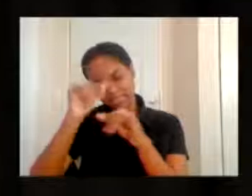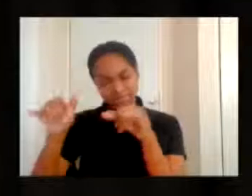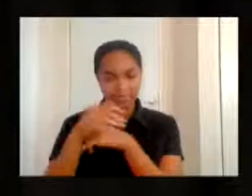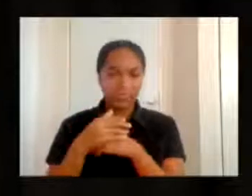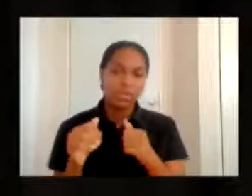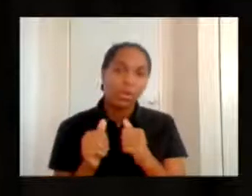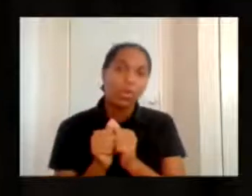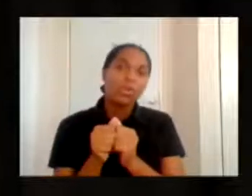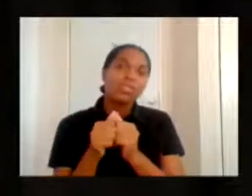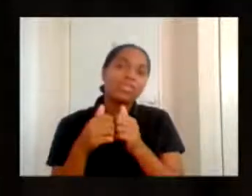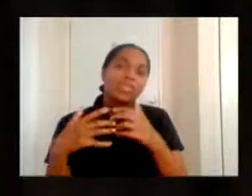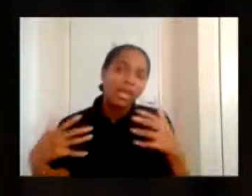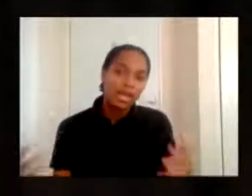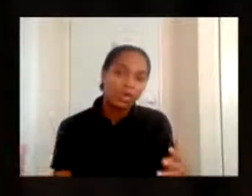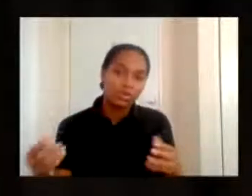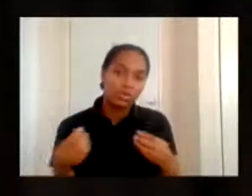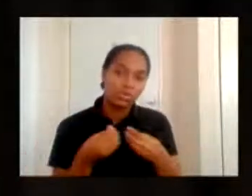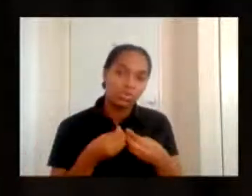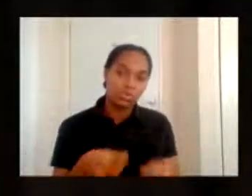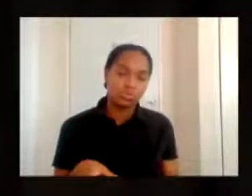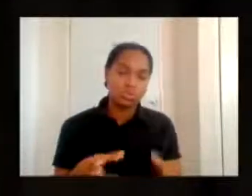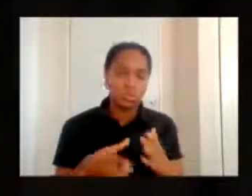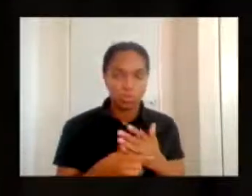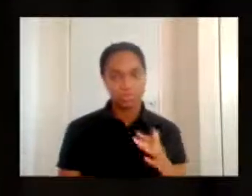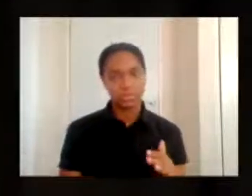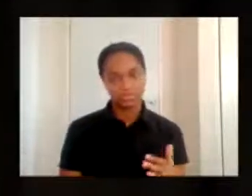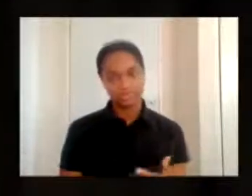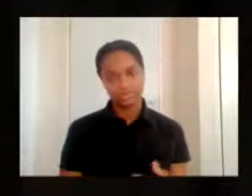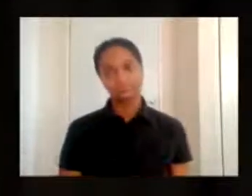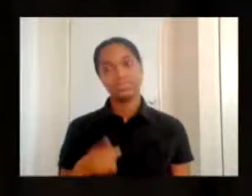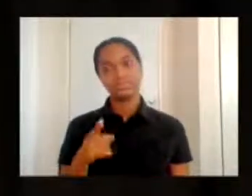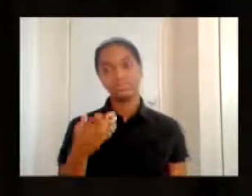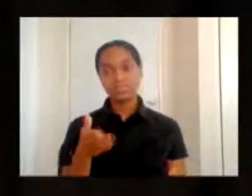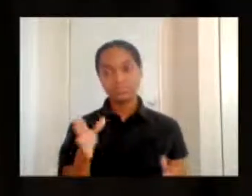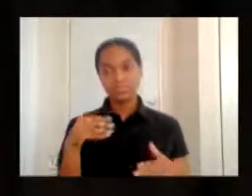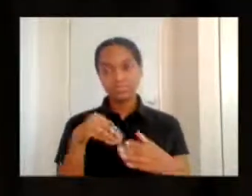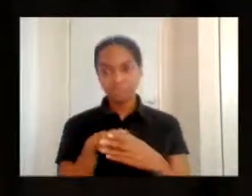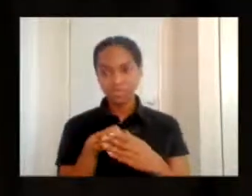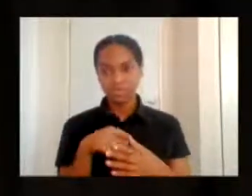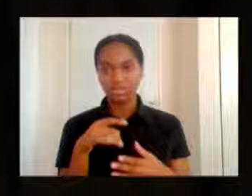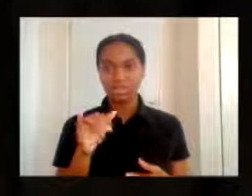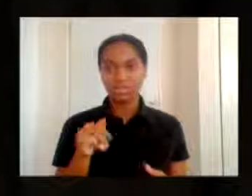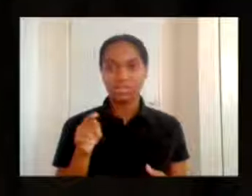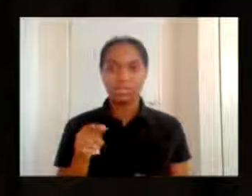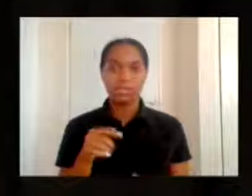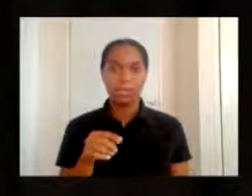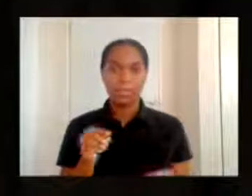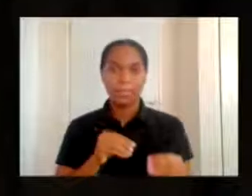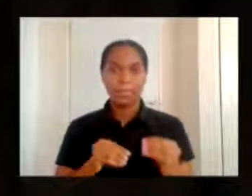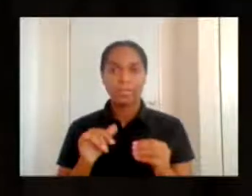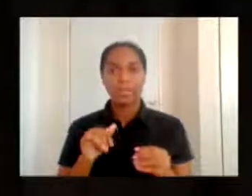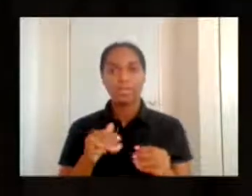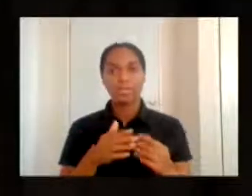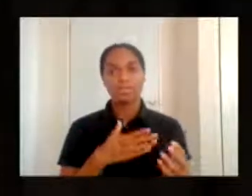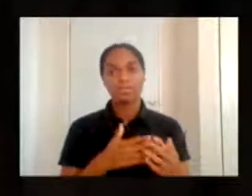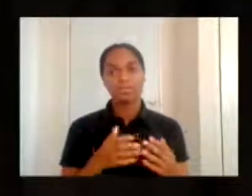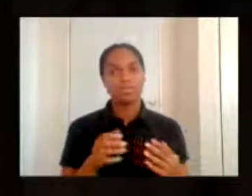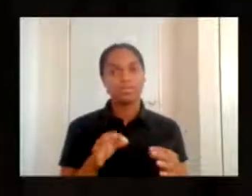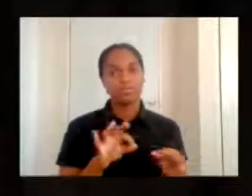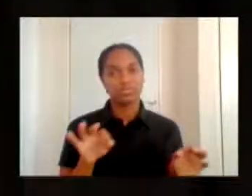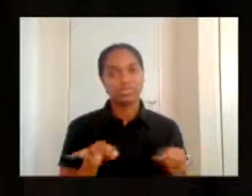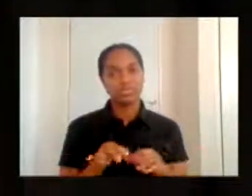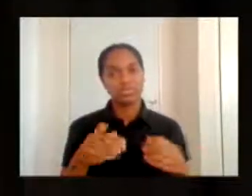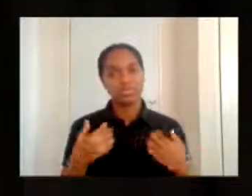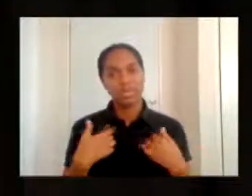without losing fidelity. So there's a way inside the bit stream to sort of mark the even and odd frames, basically, and have